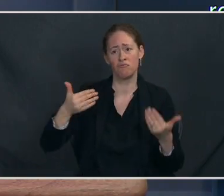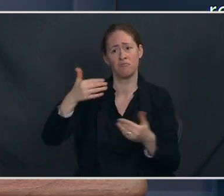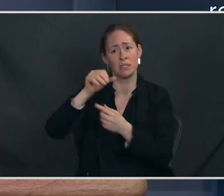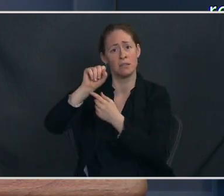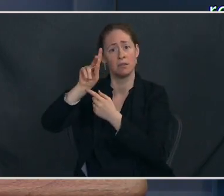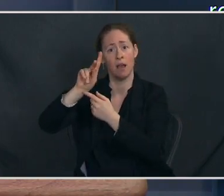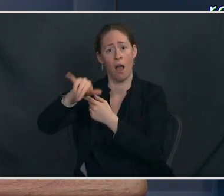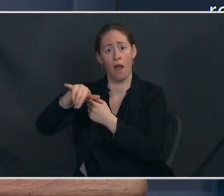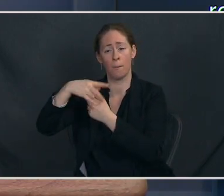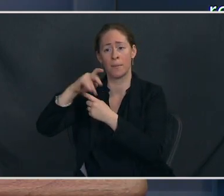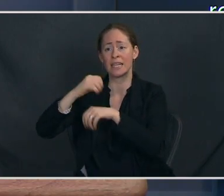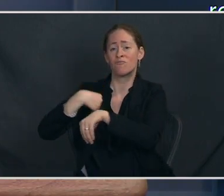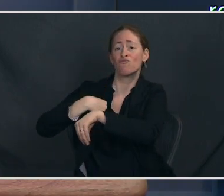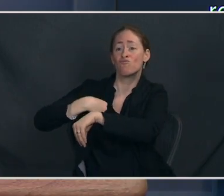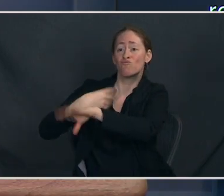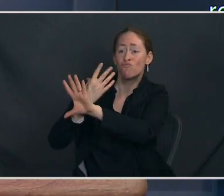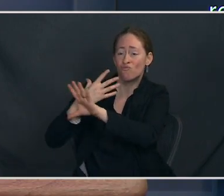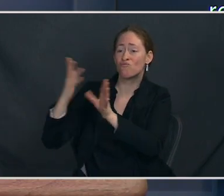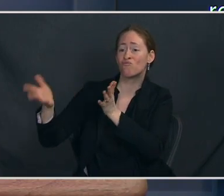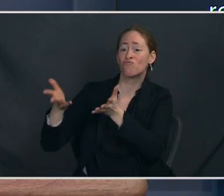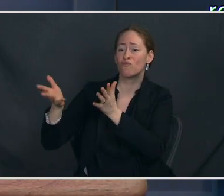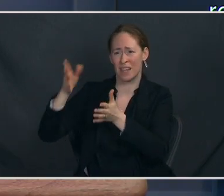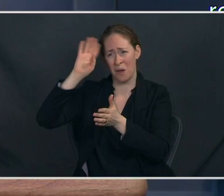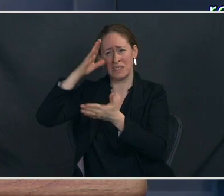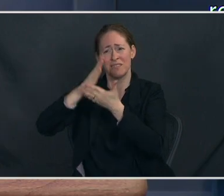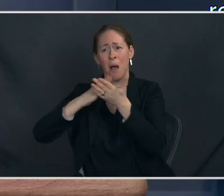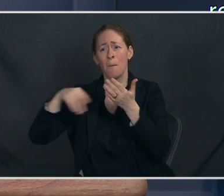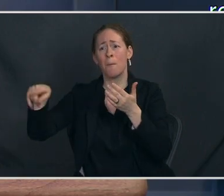questions on behalf of your colleagues. But we also